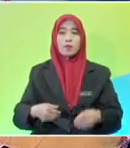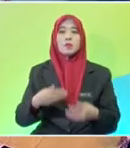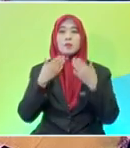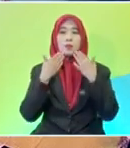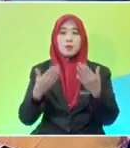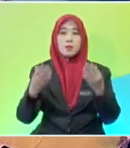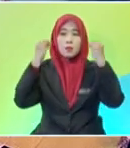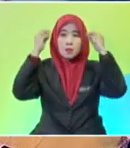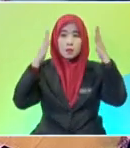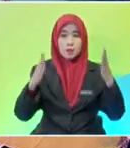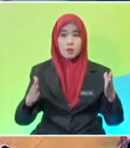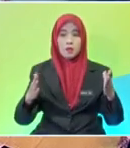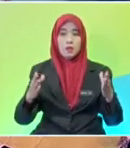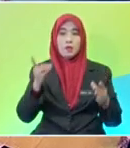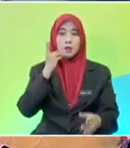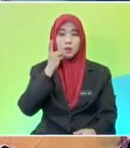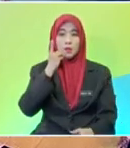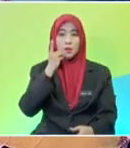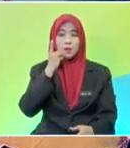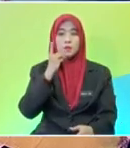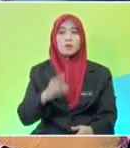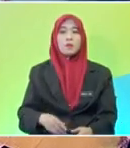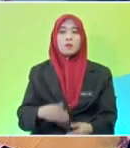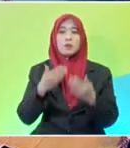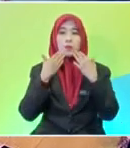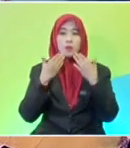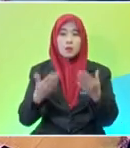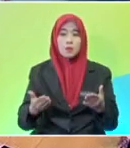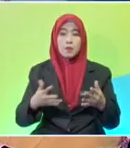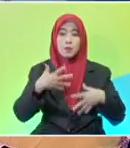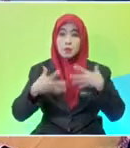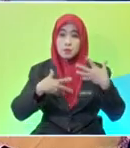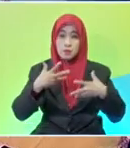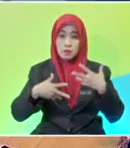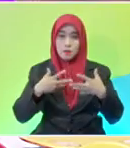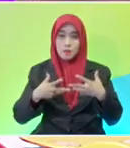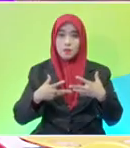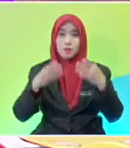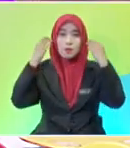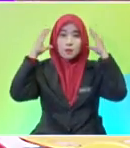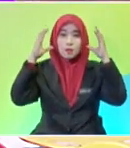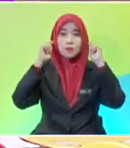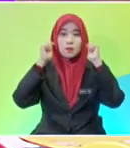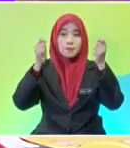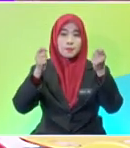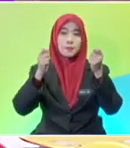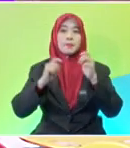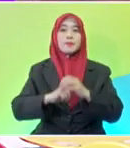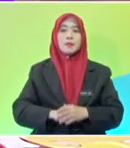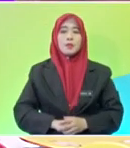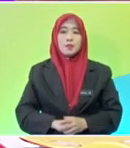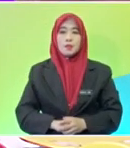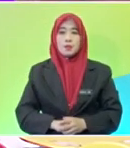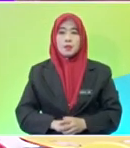for teaching us today about the classes of food. And thank you so much as well to our sign language interpreter teacher, as Zahra Azma.